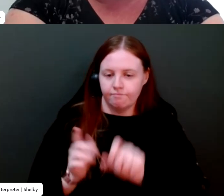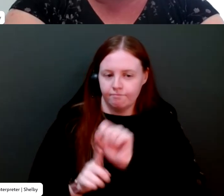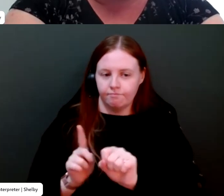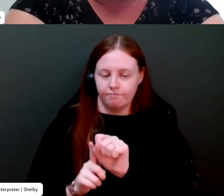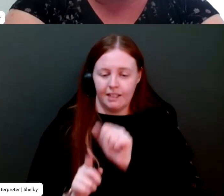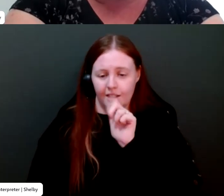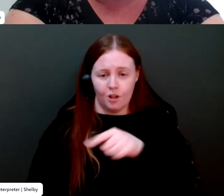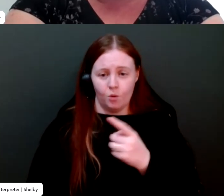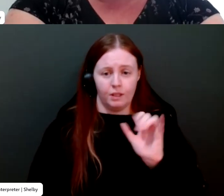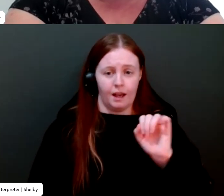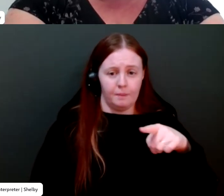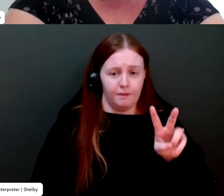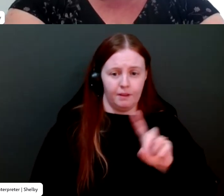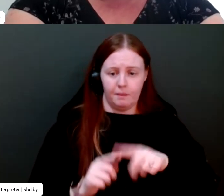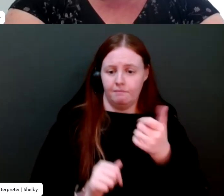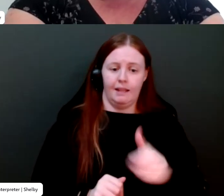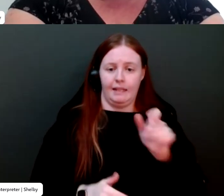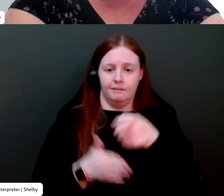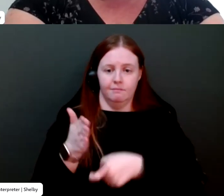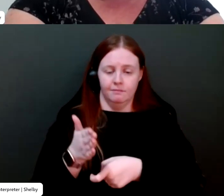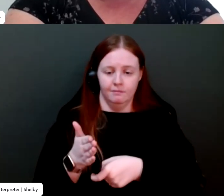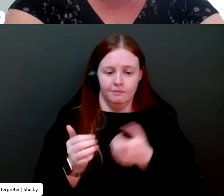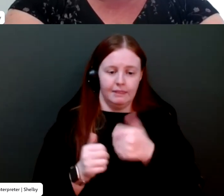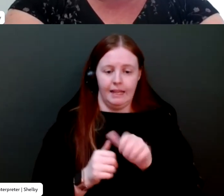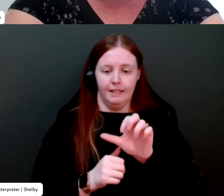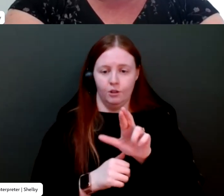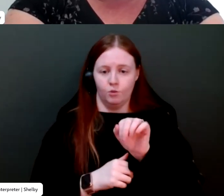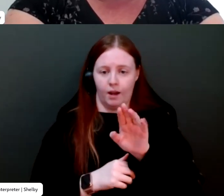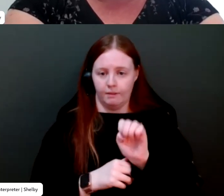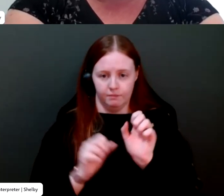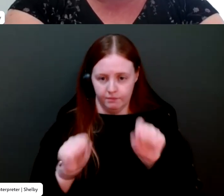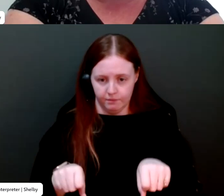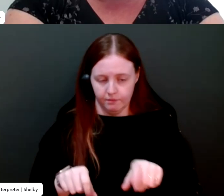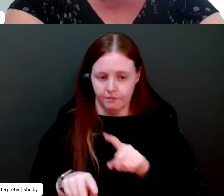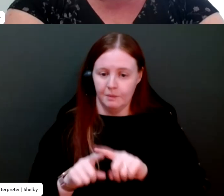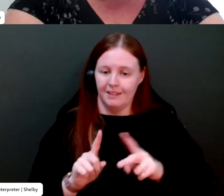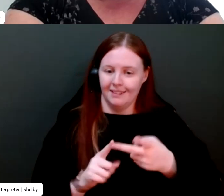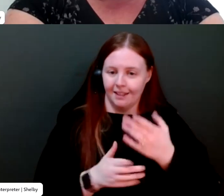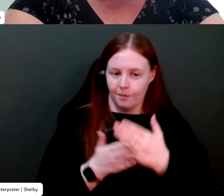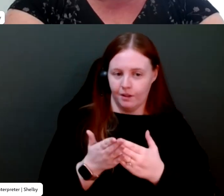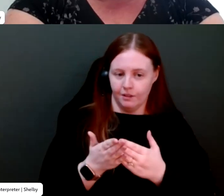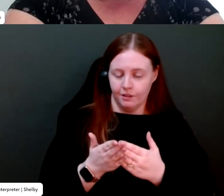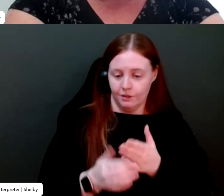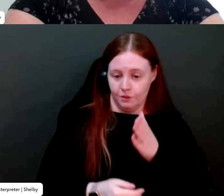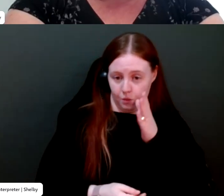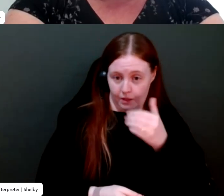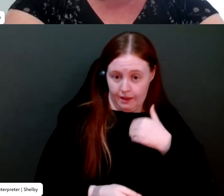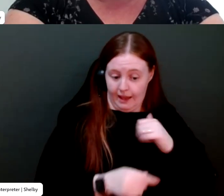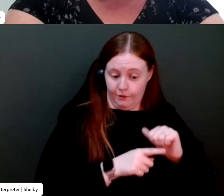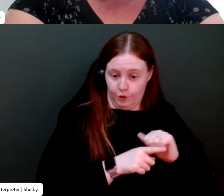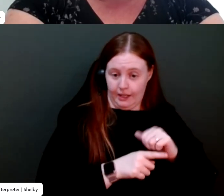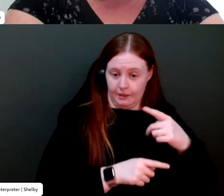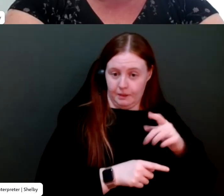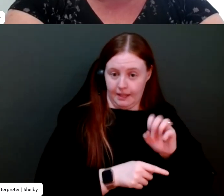It could be any offense, really. But the second piece to that, are we ever going to have trained PSWs that could come in and